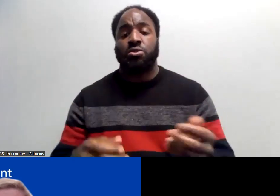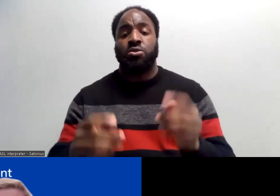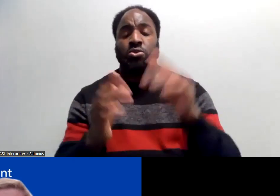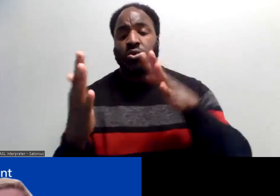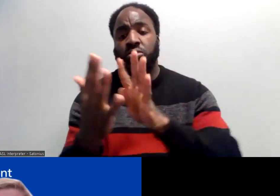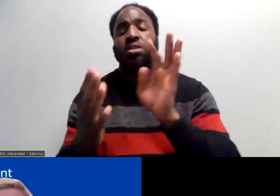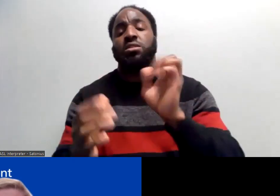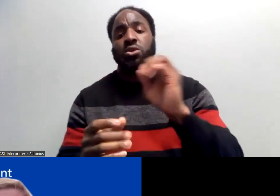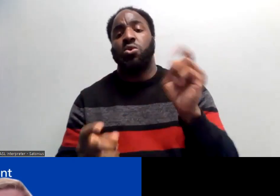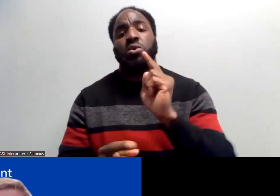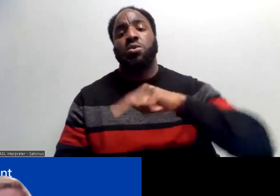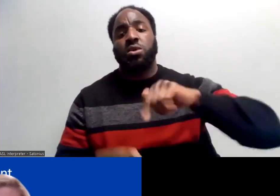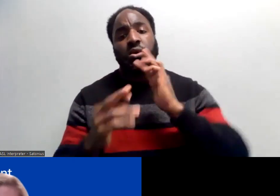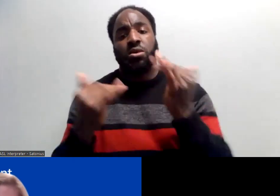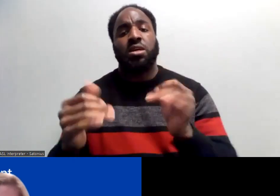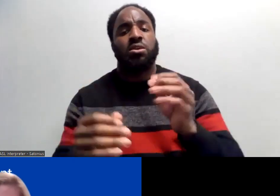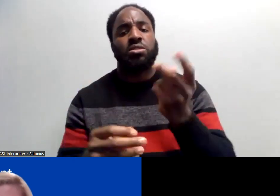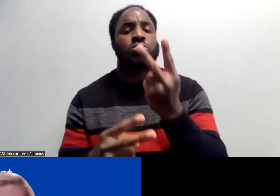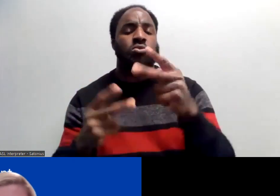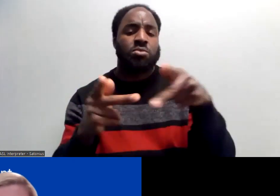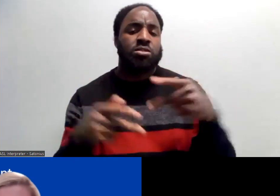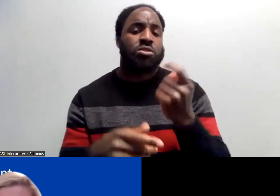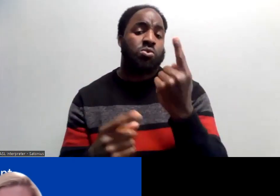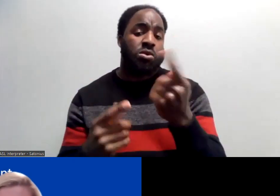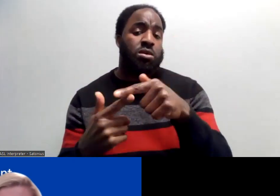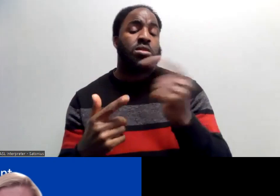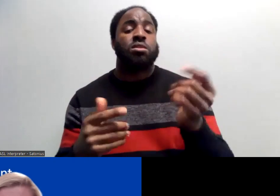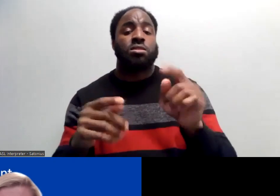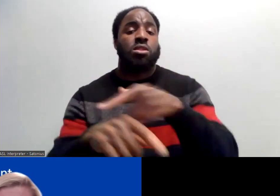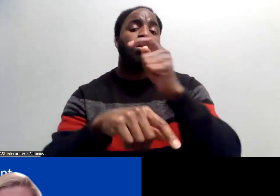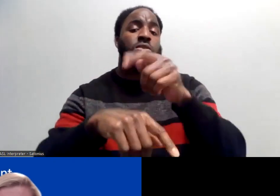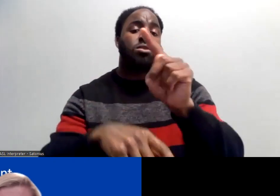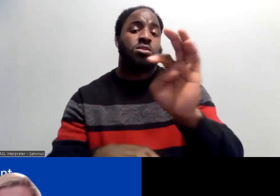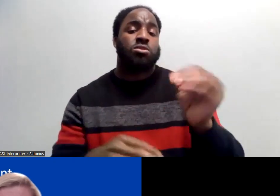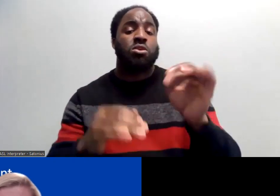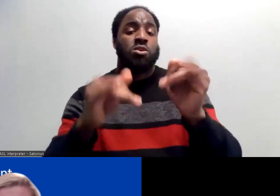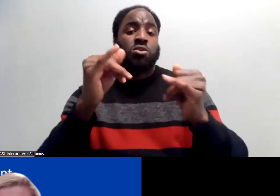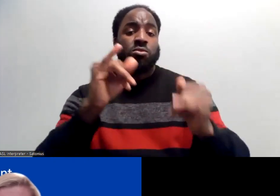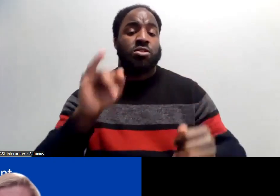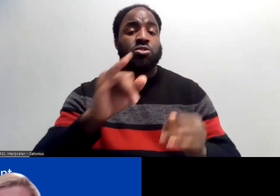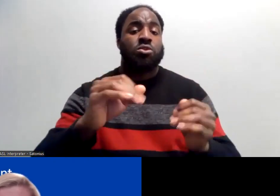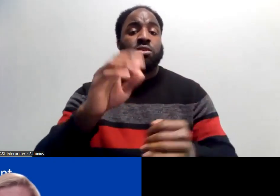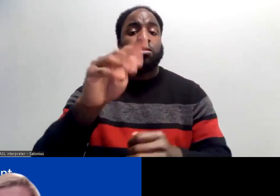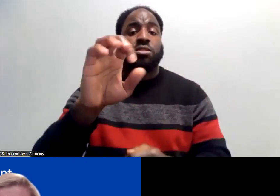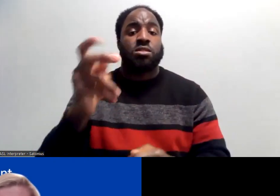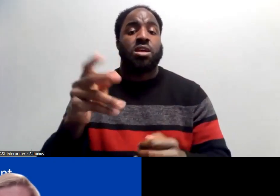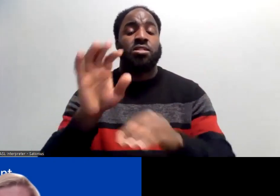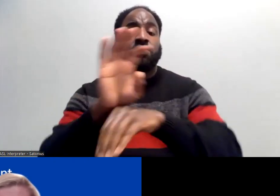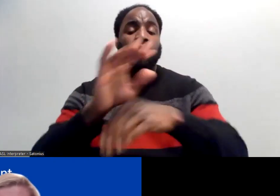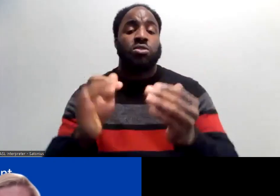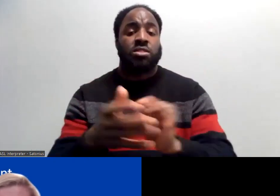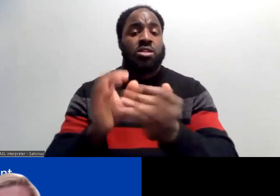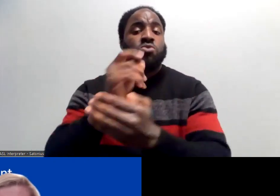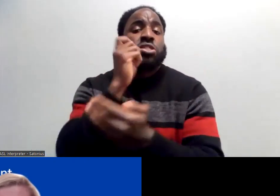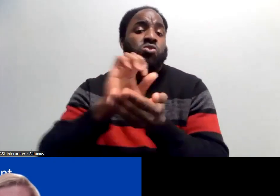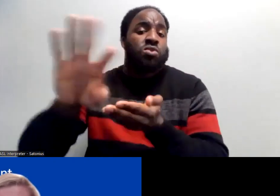right now is a couple of places. One, there's a long-term care insurance task force that just released a feasibility